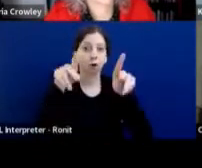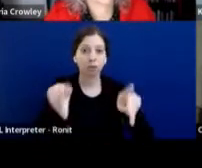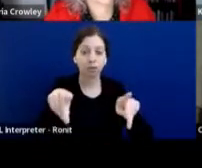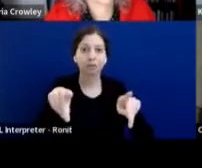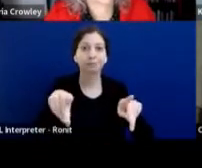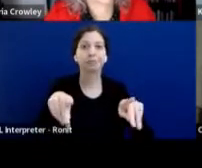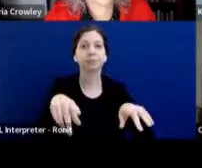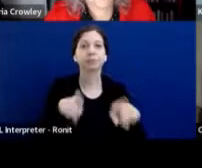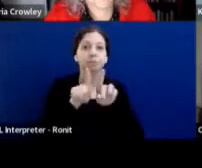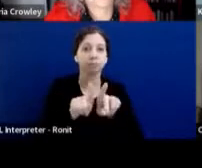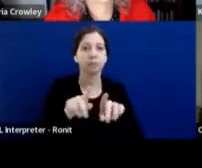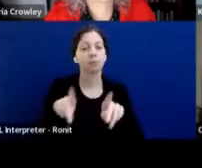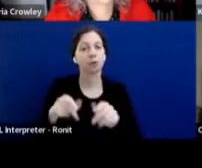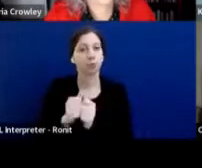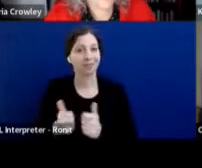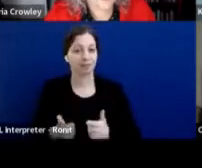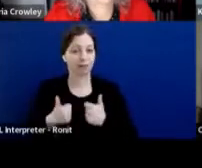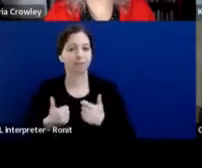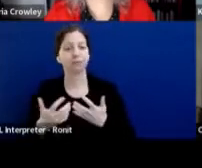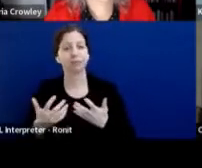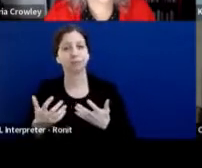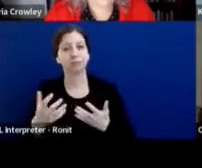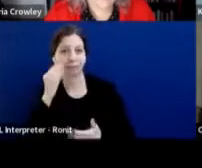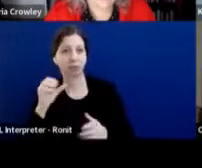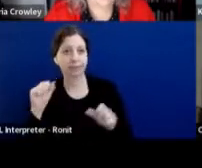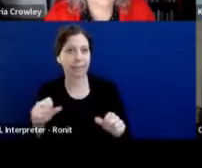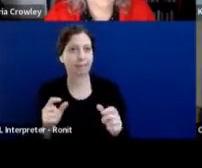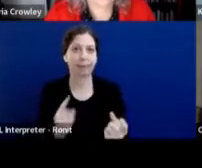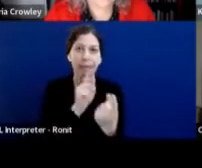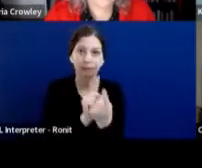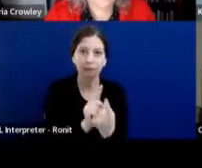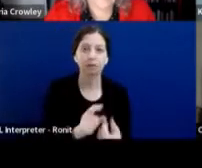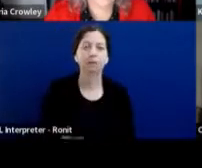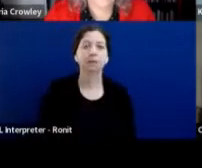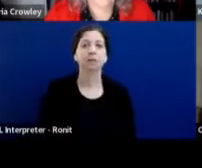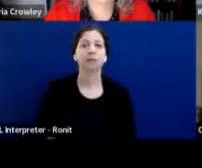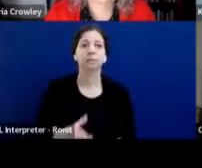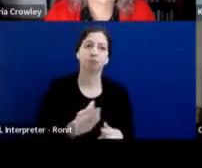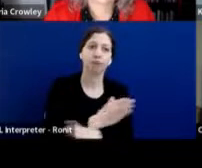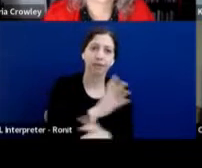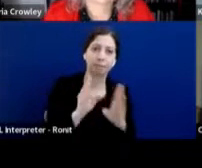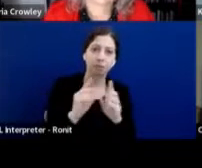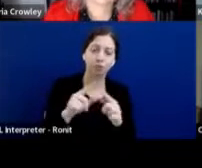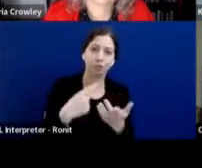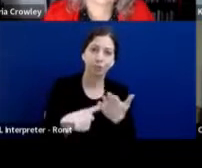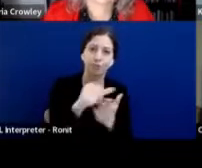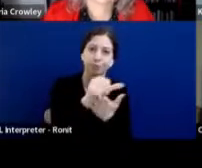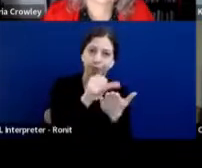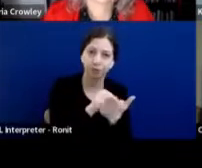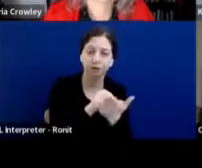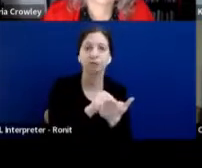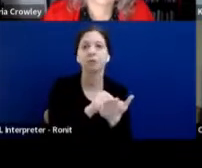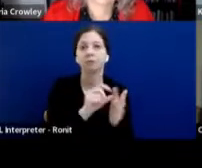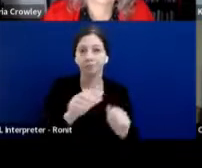experience can meet with, who can get, have pre-meetings to discuss the agenda and things that will be